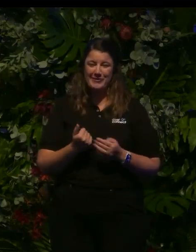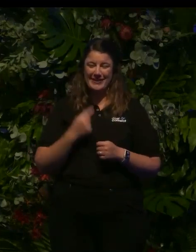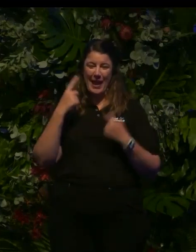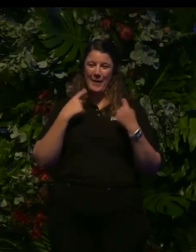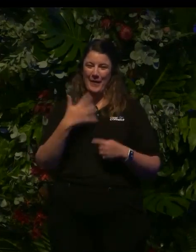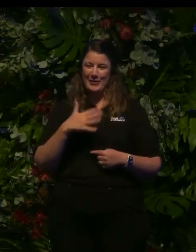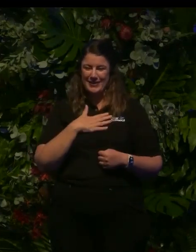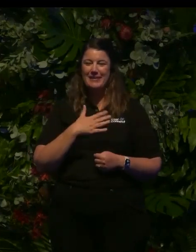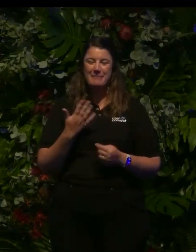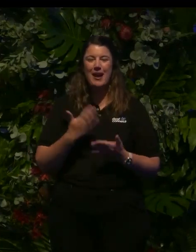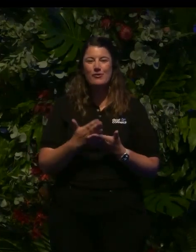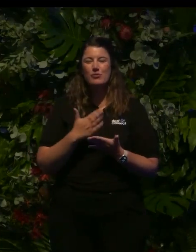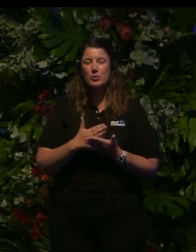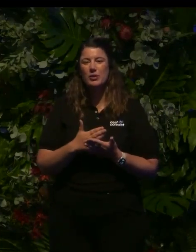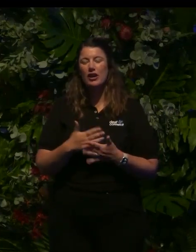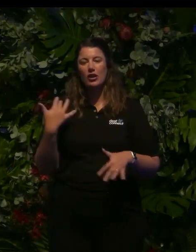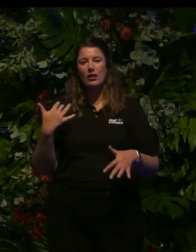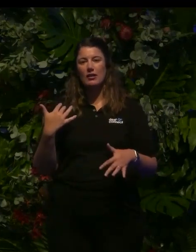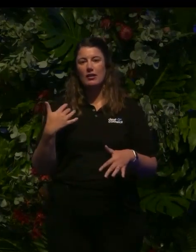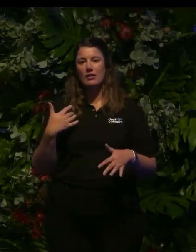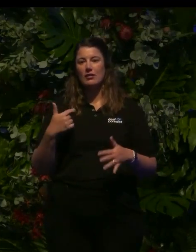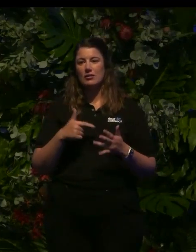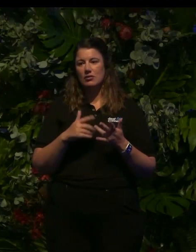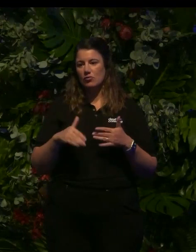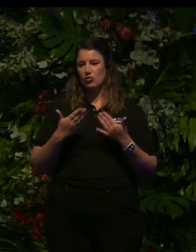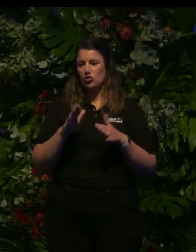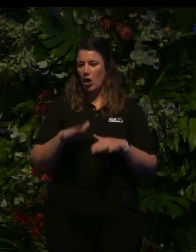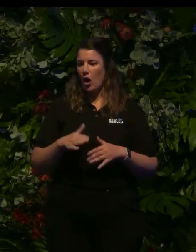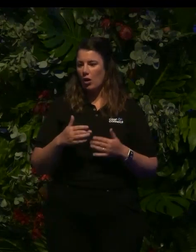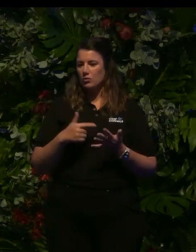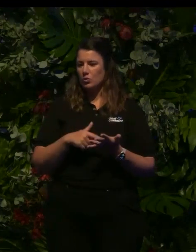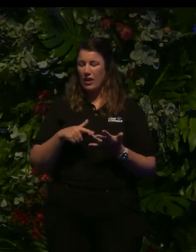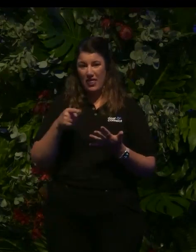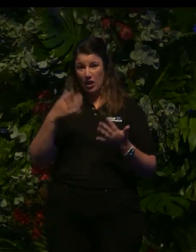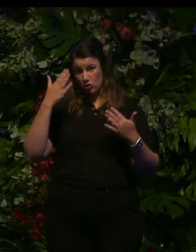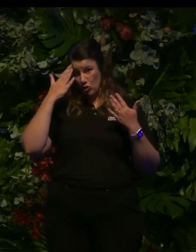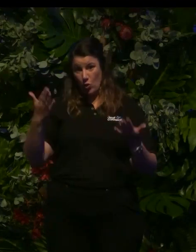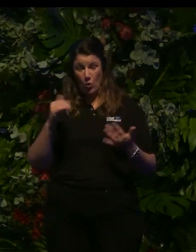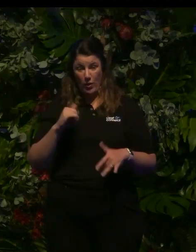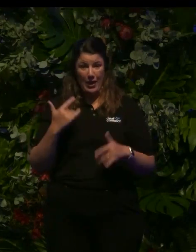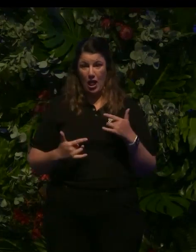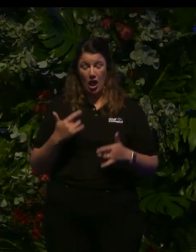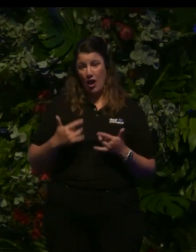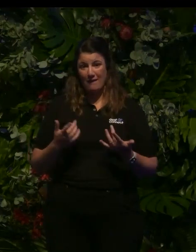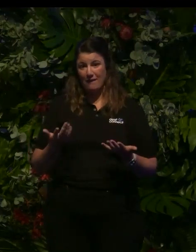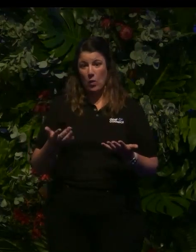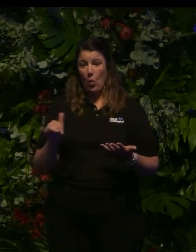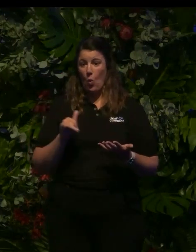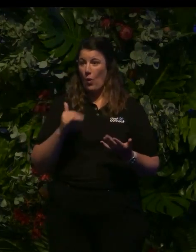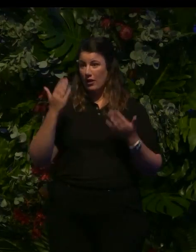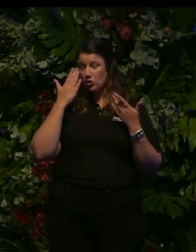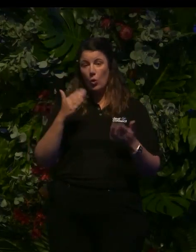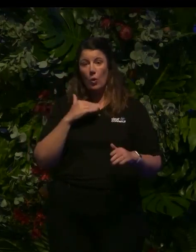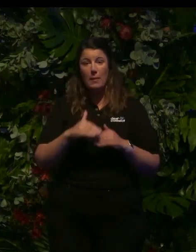sorry. But that hurts a child to understand that they don't know their life or they don't know